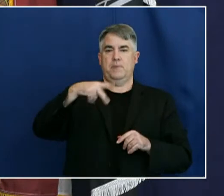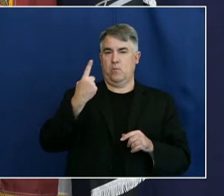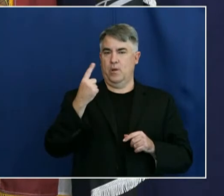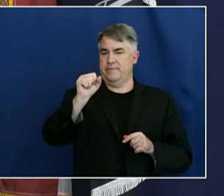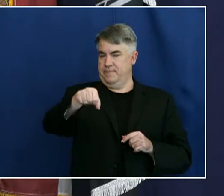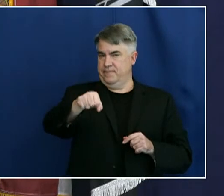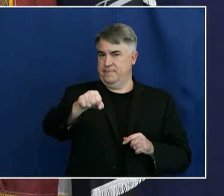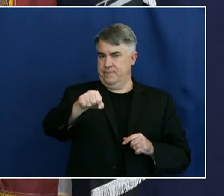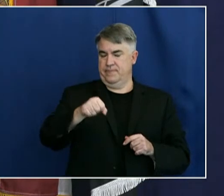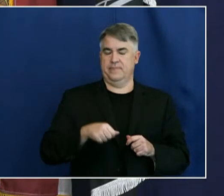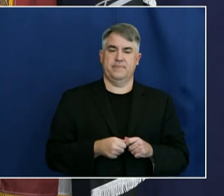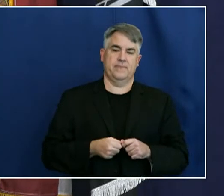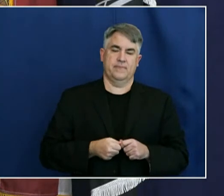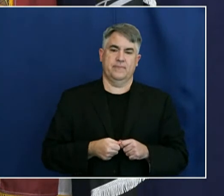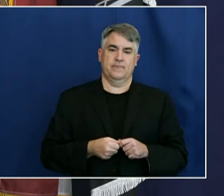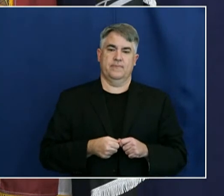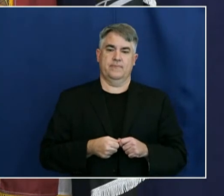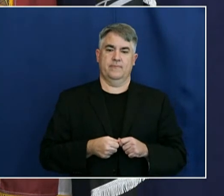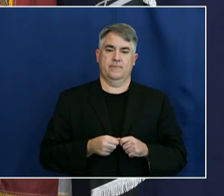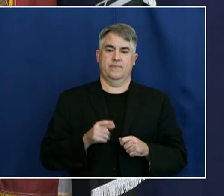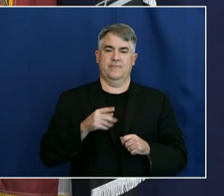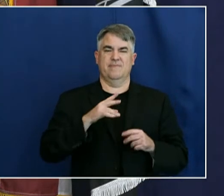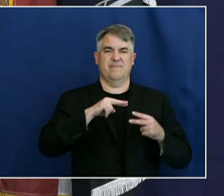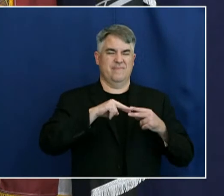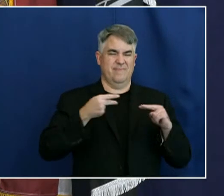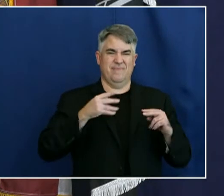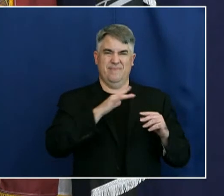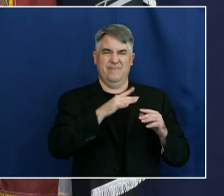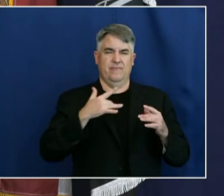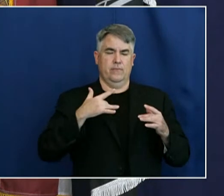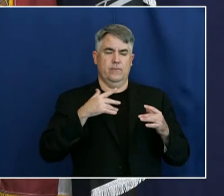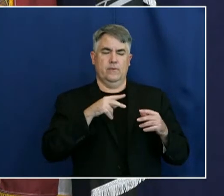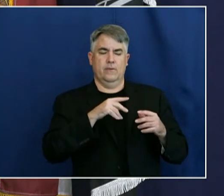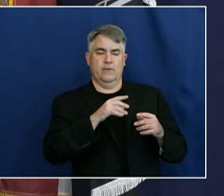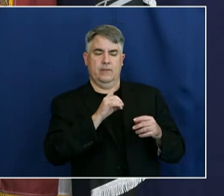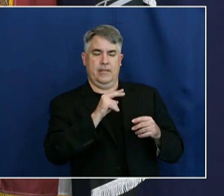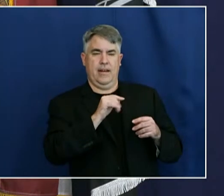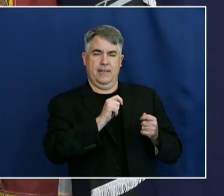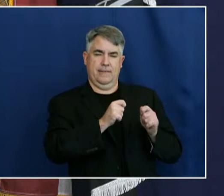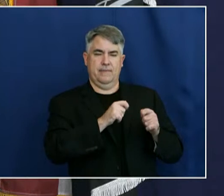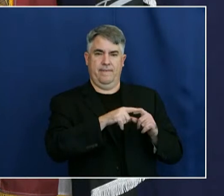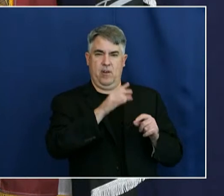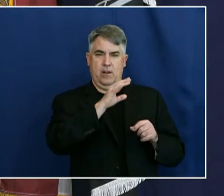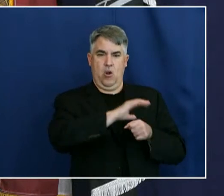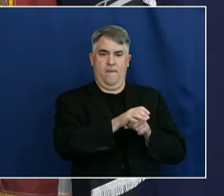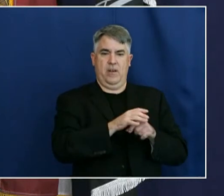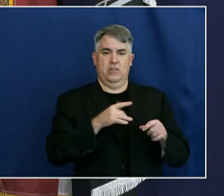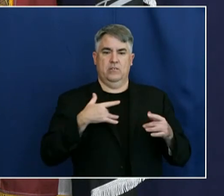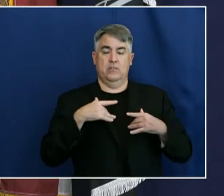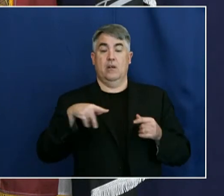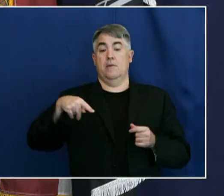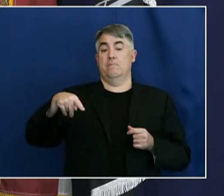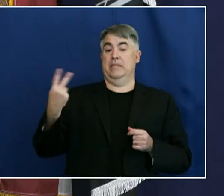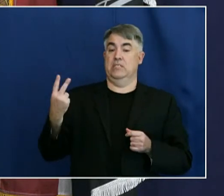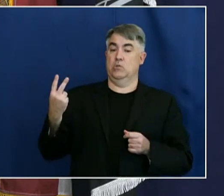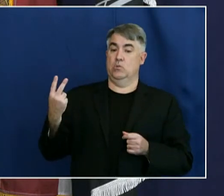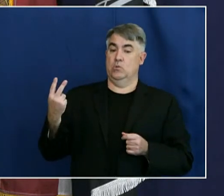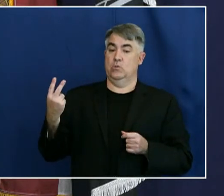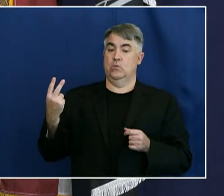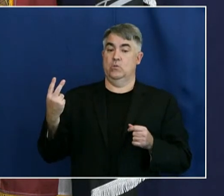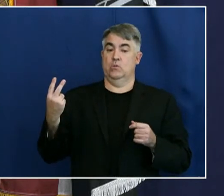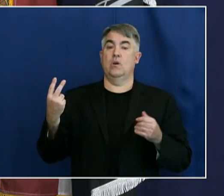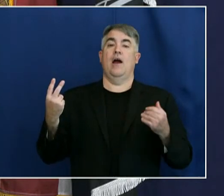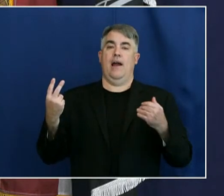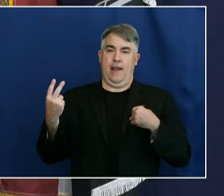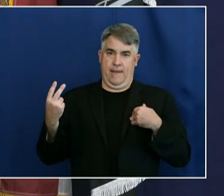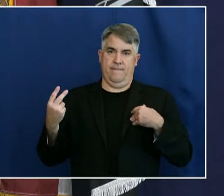concern. I think we'd actually previously announced that one of the other Brazilian variants, the P2 variant, had in fact been detected in San Diego previously, but this is